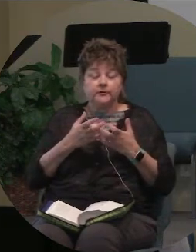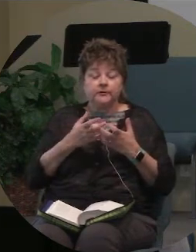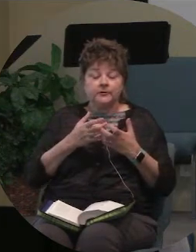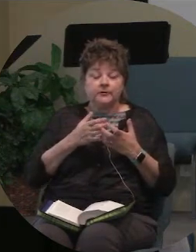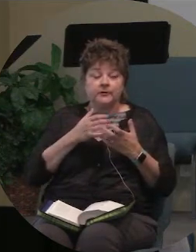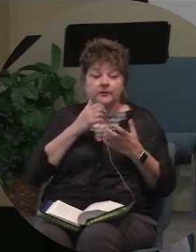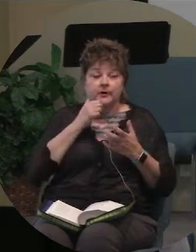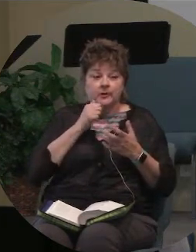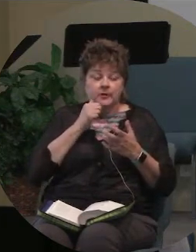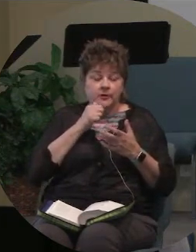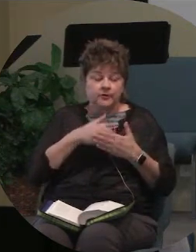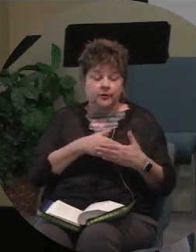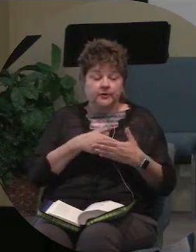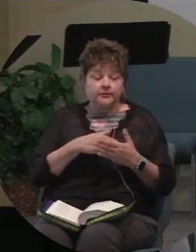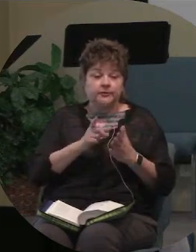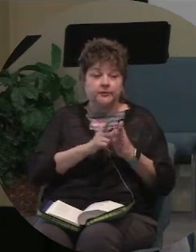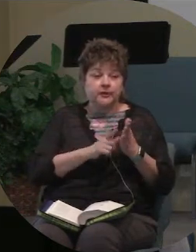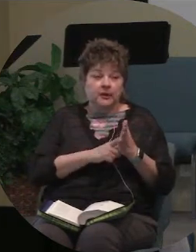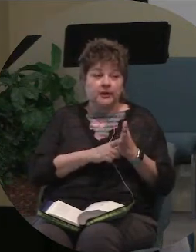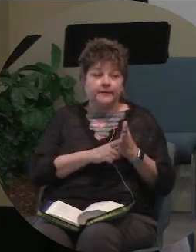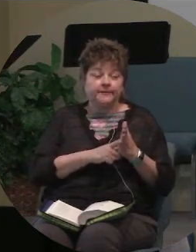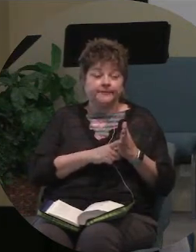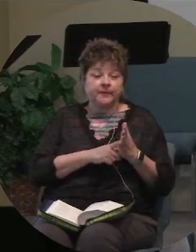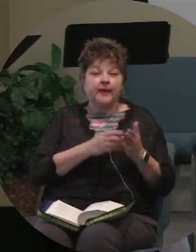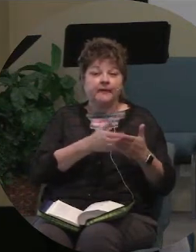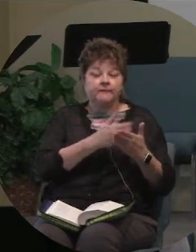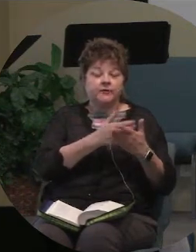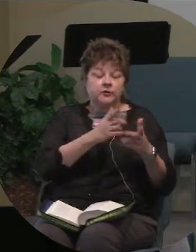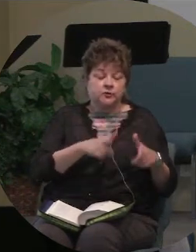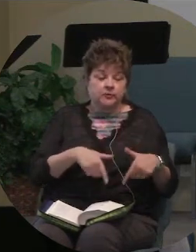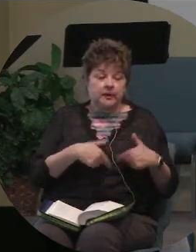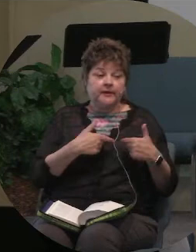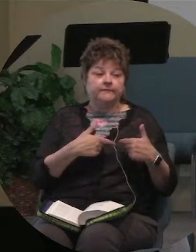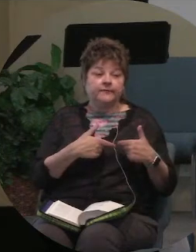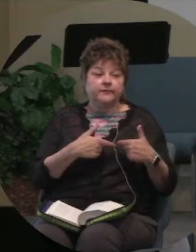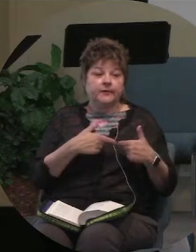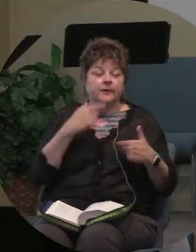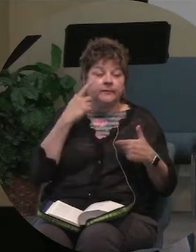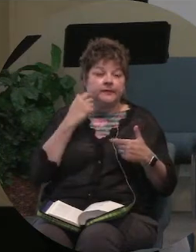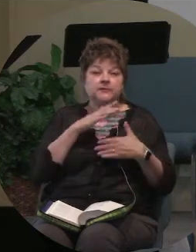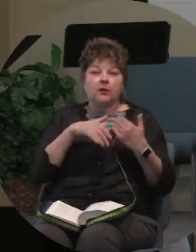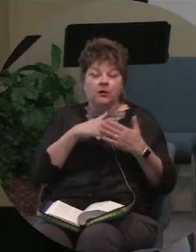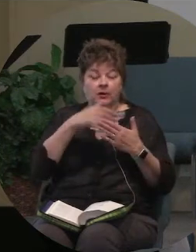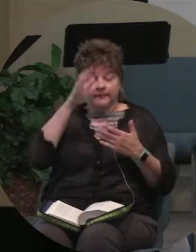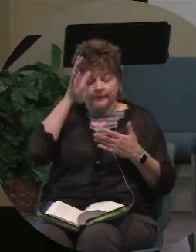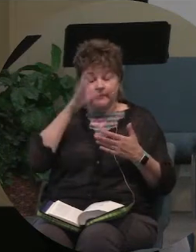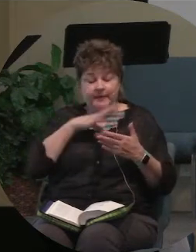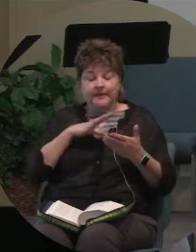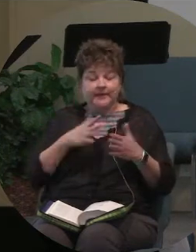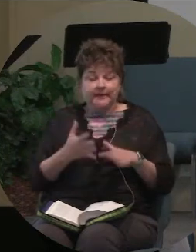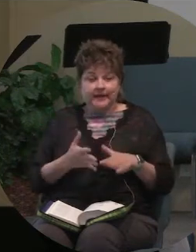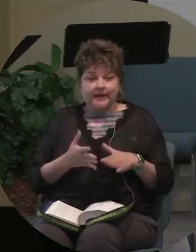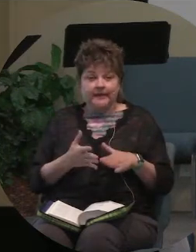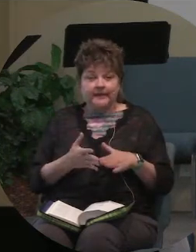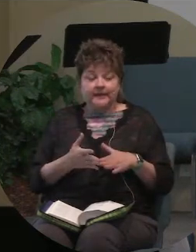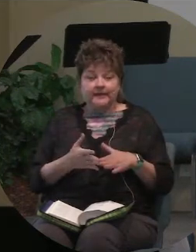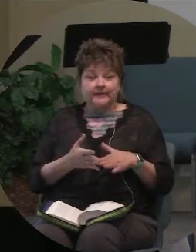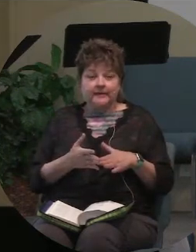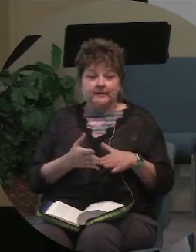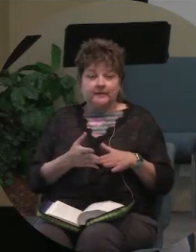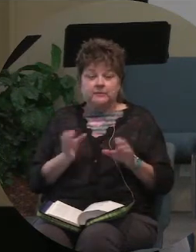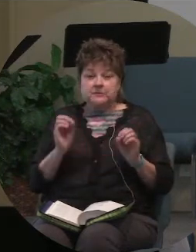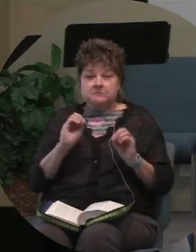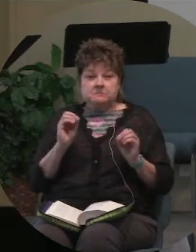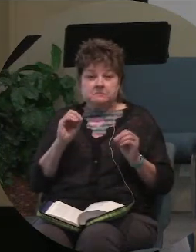because their husbands and the husband's father, they all died, there was very little